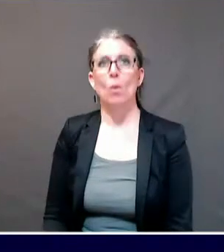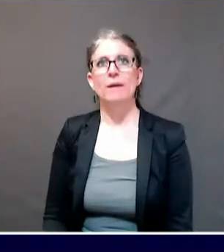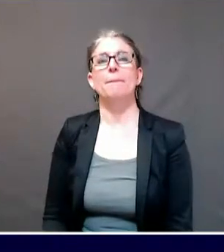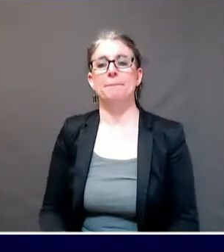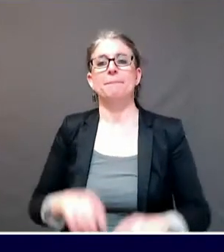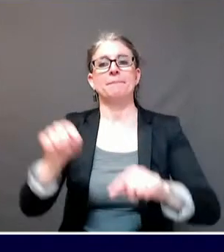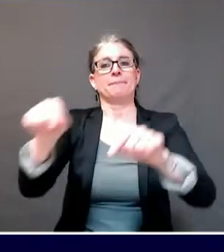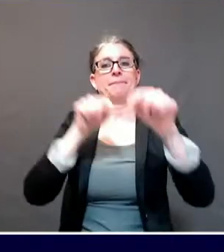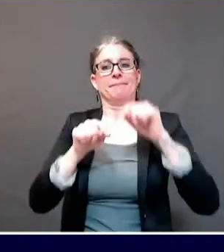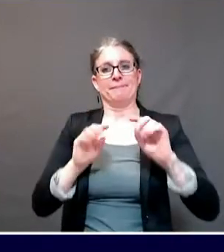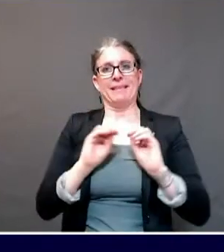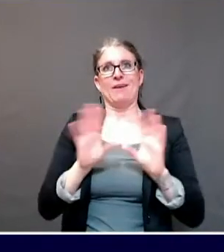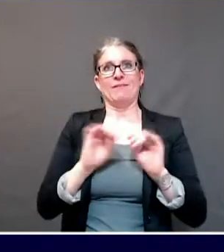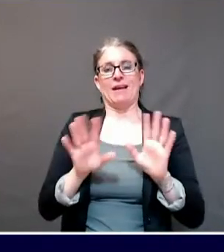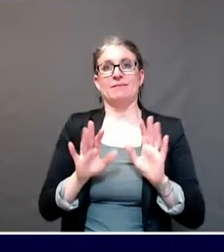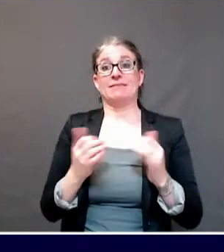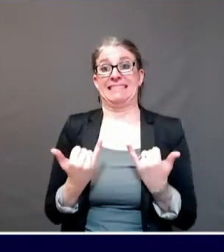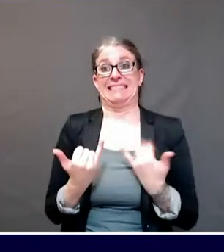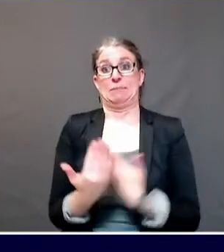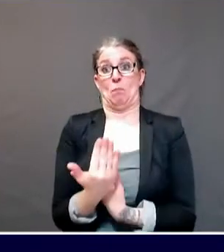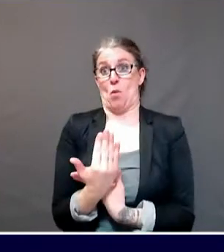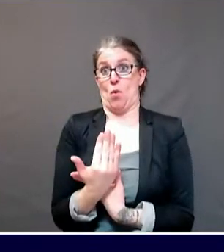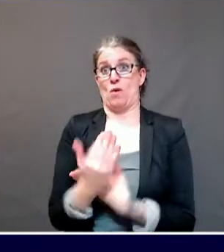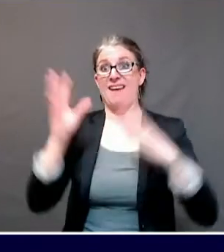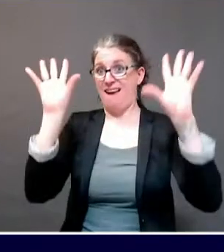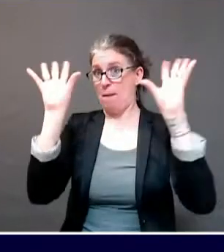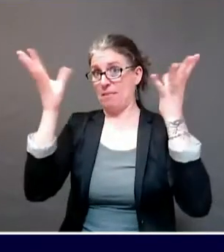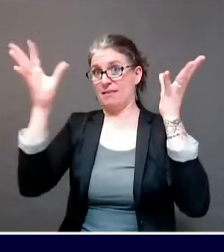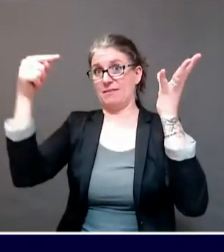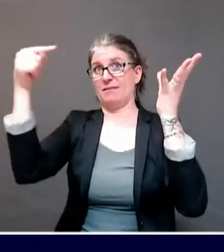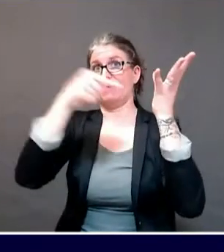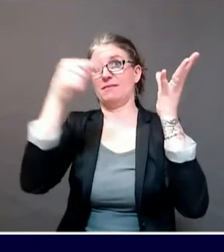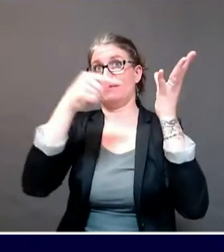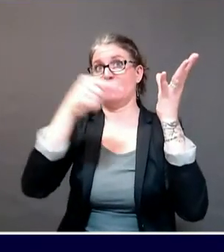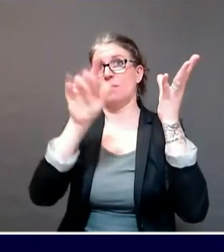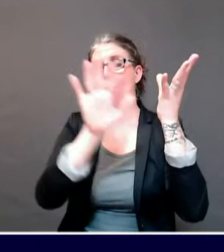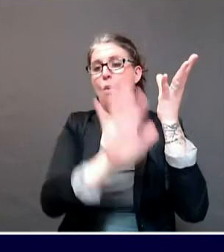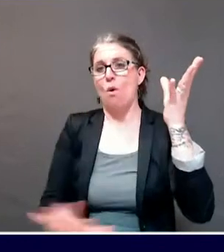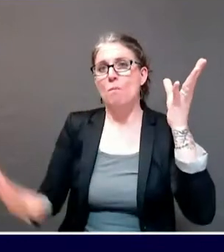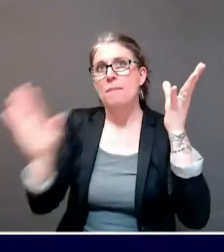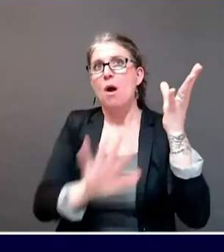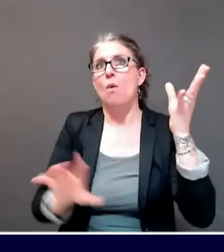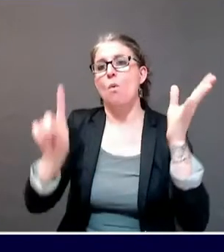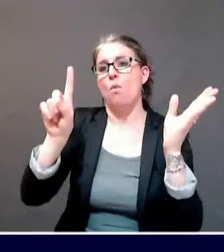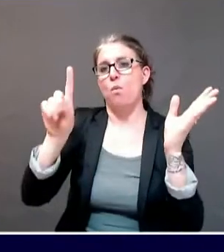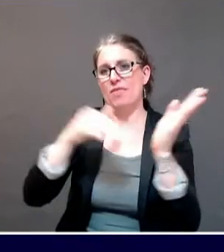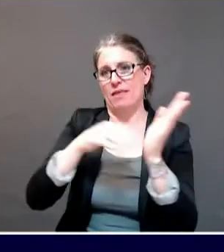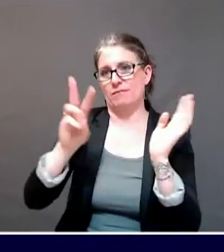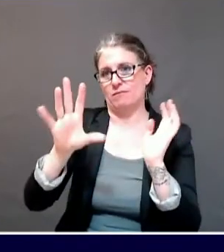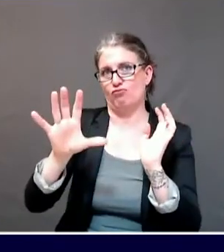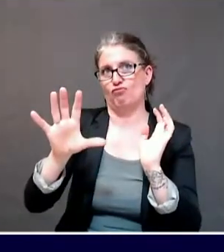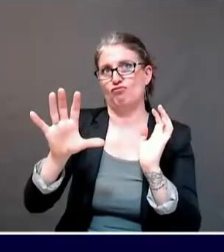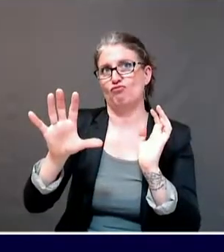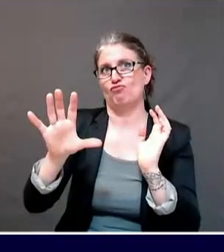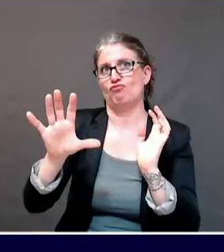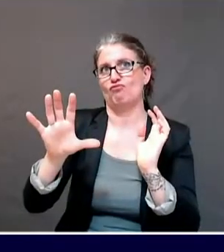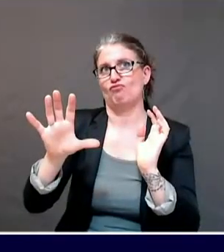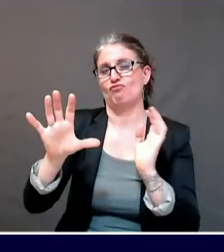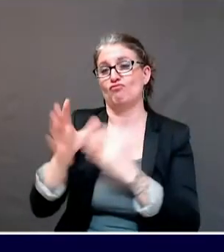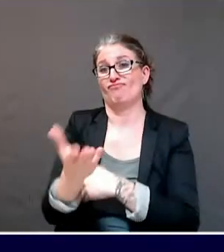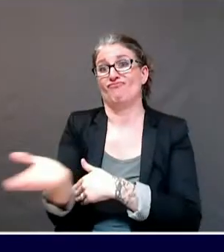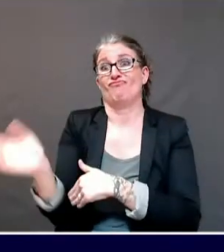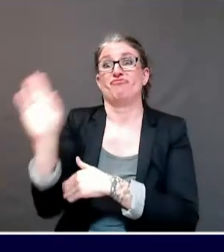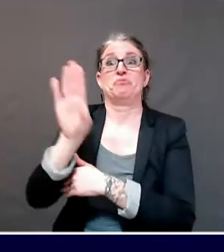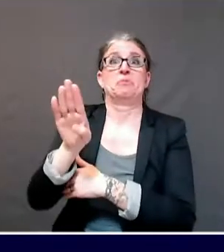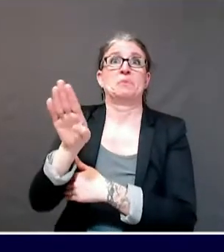of EMS clinicians was nearly 1,600 by this time. It is probably over that 1,600